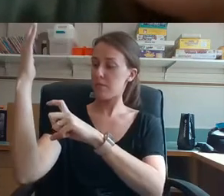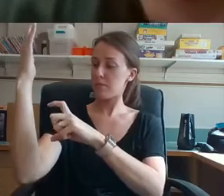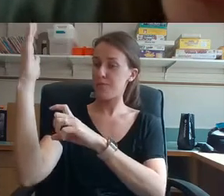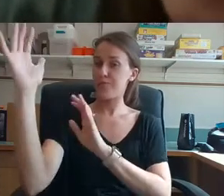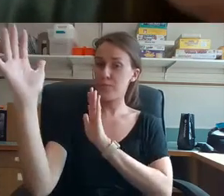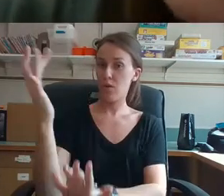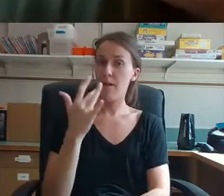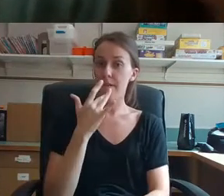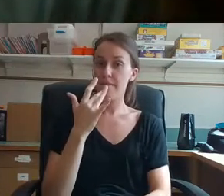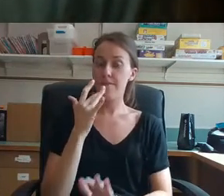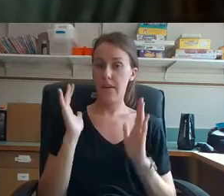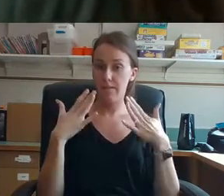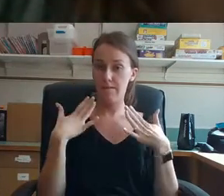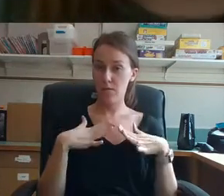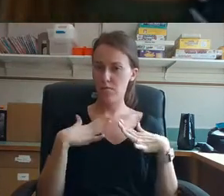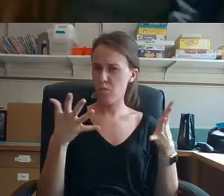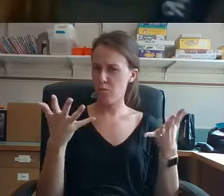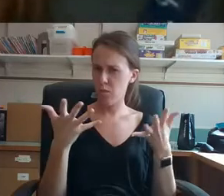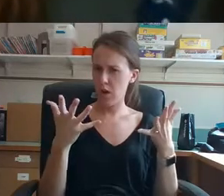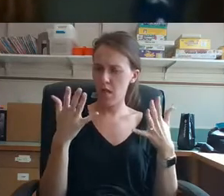was a long red cape